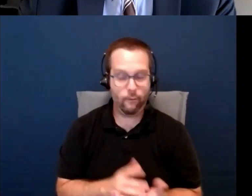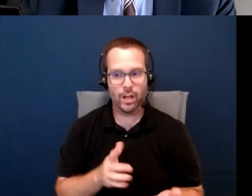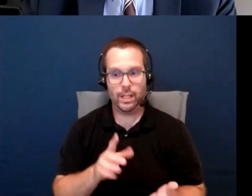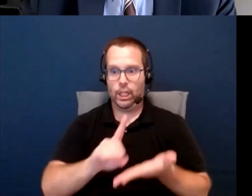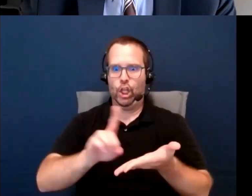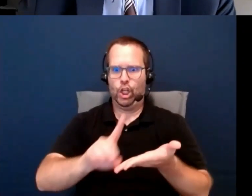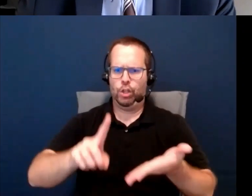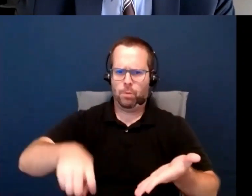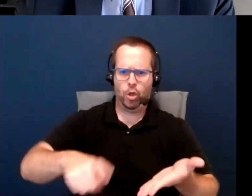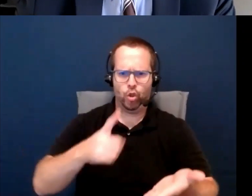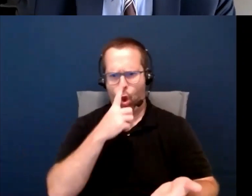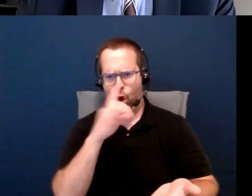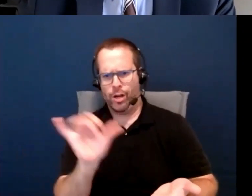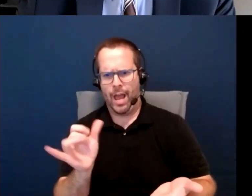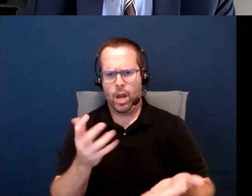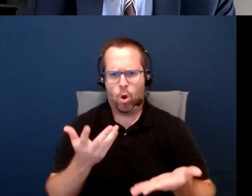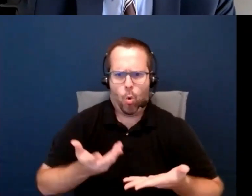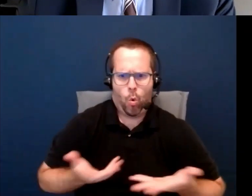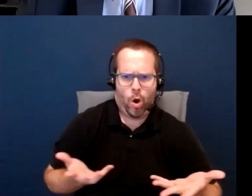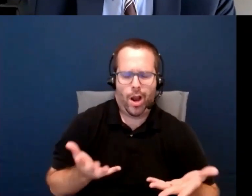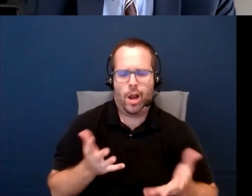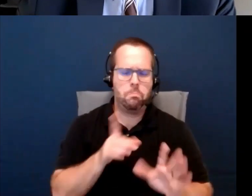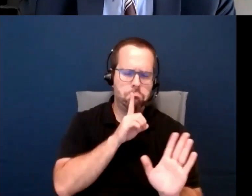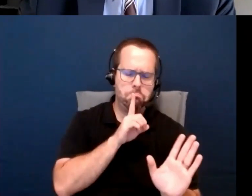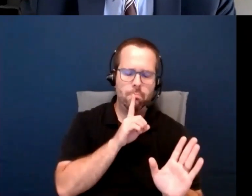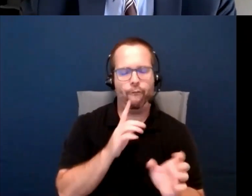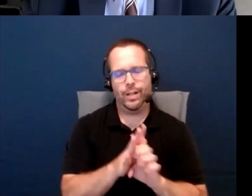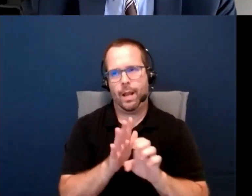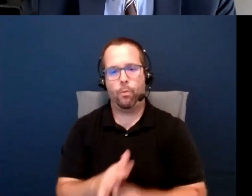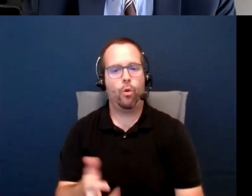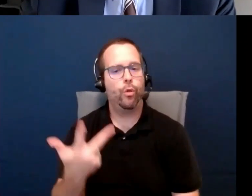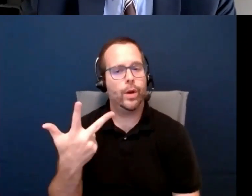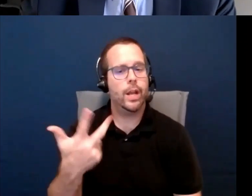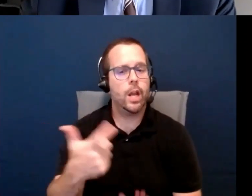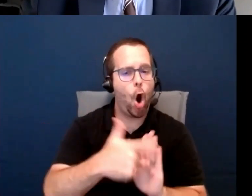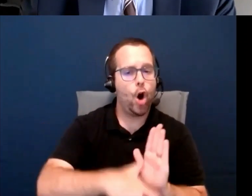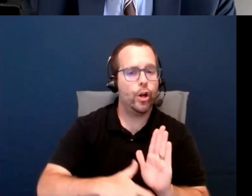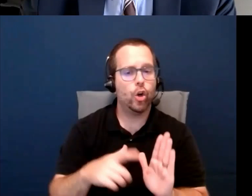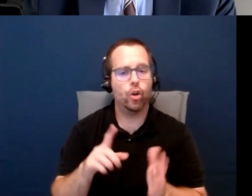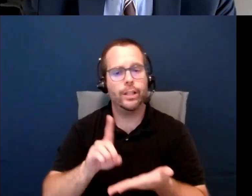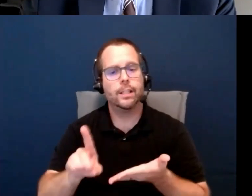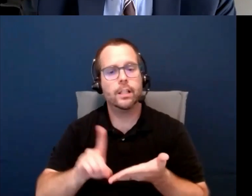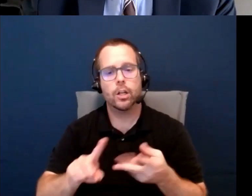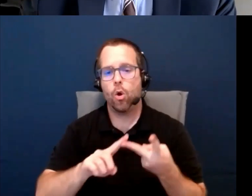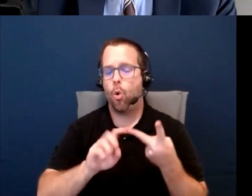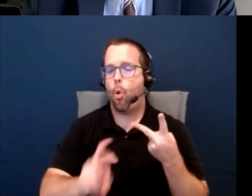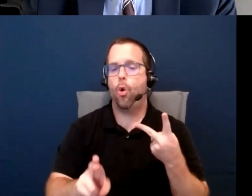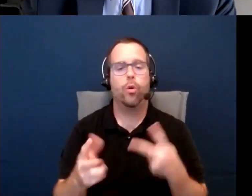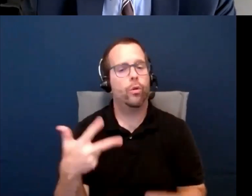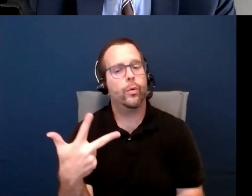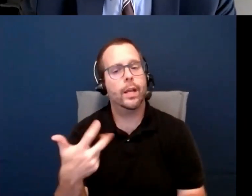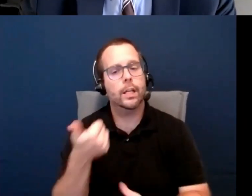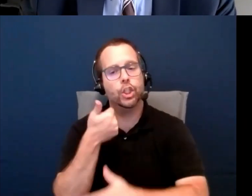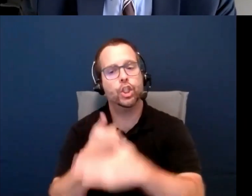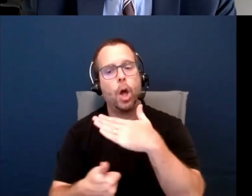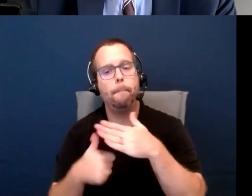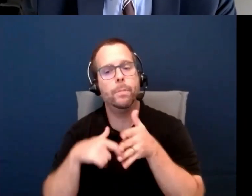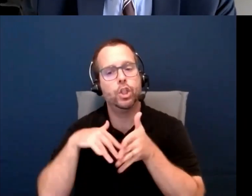look like. So if it's a 3-article dissertation, 3 sub-studies, as long as